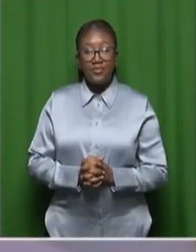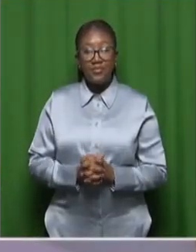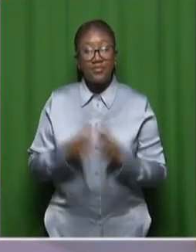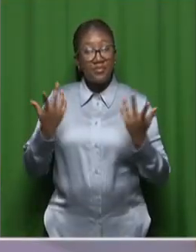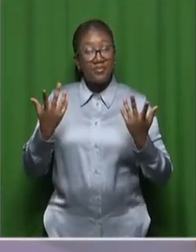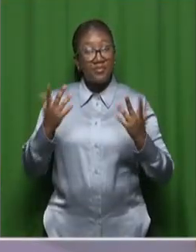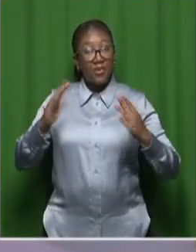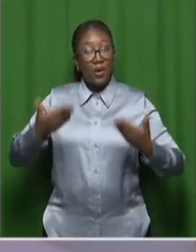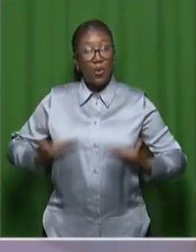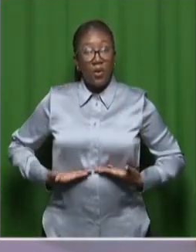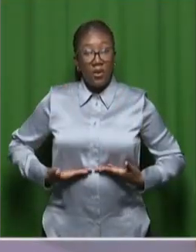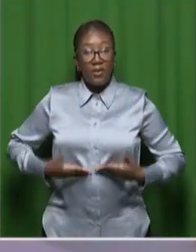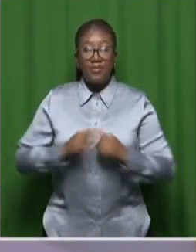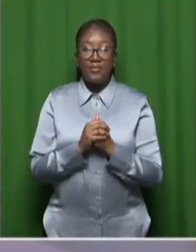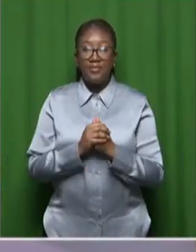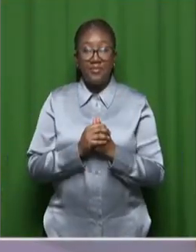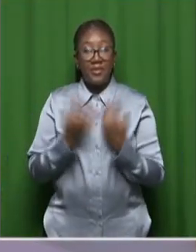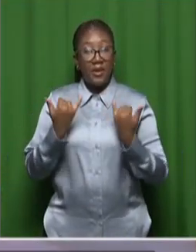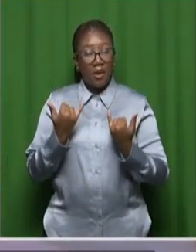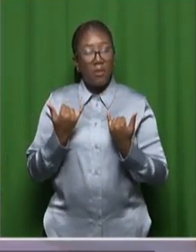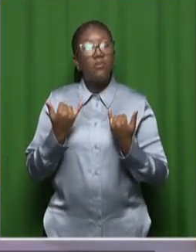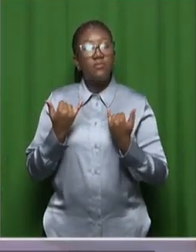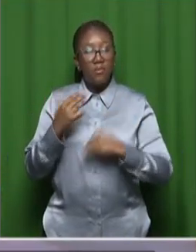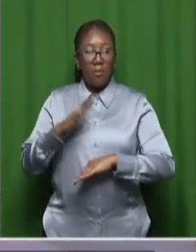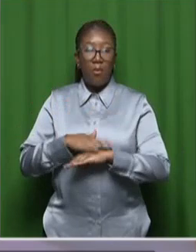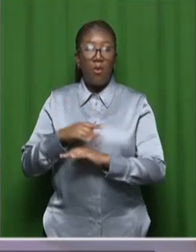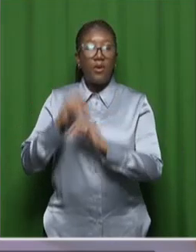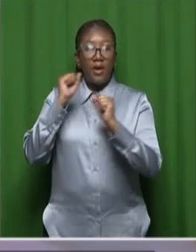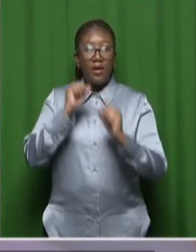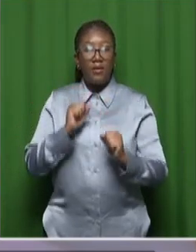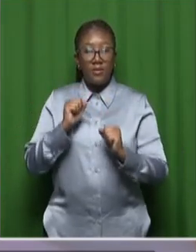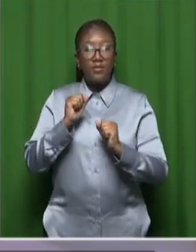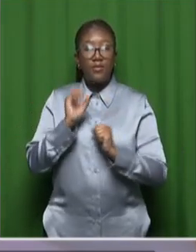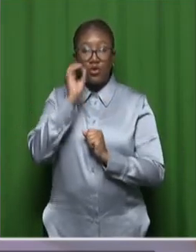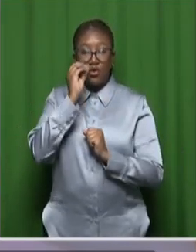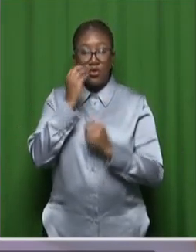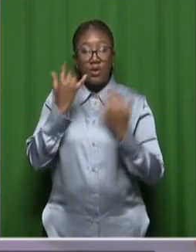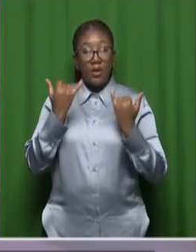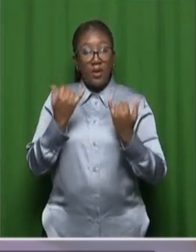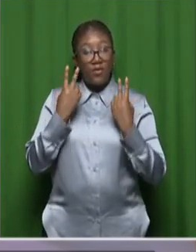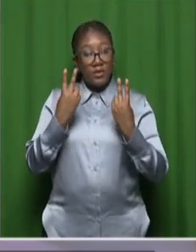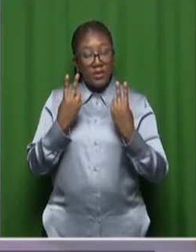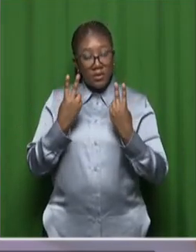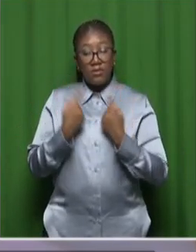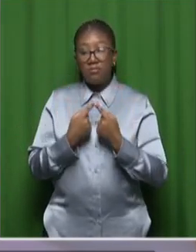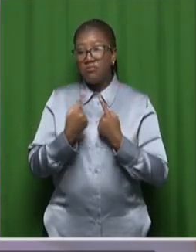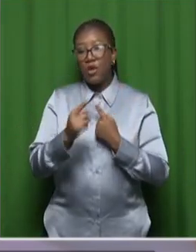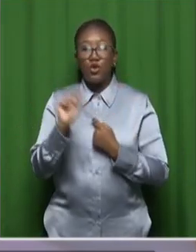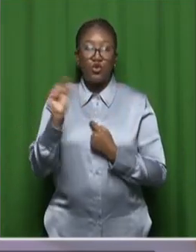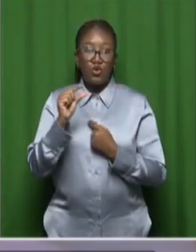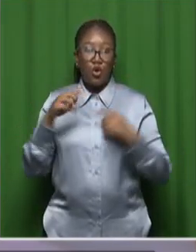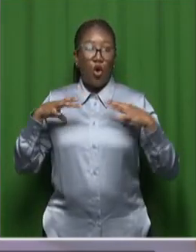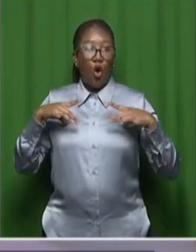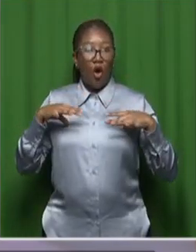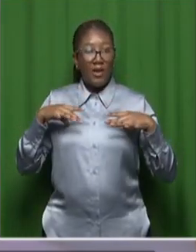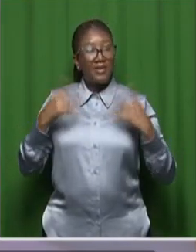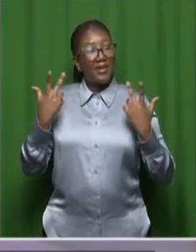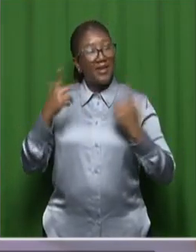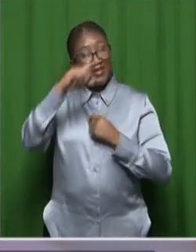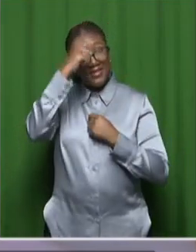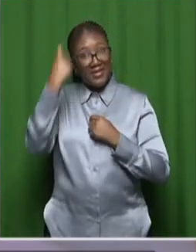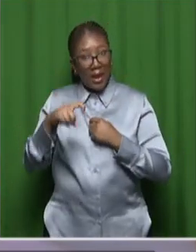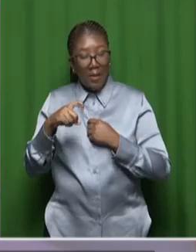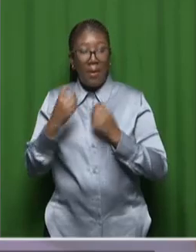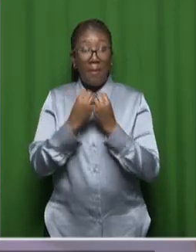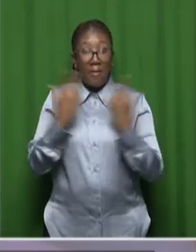All right, welcome back. Now we continue with more news. In fact, we're looking at, as we enter holiday season, summer season is near. Travel should